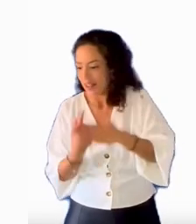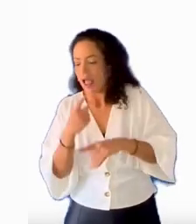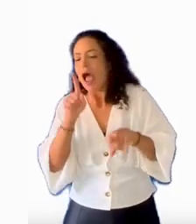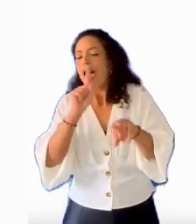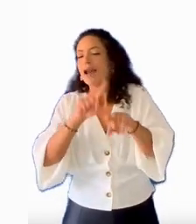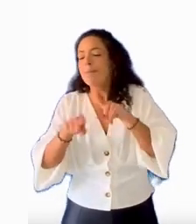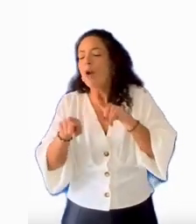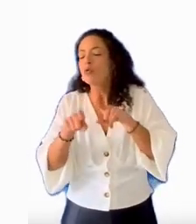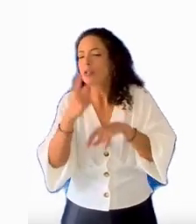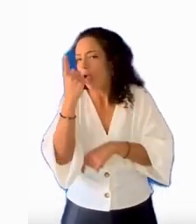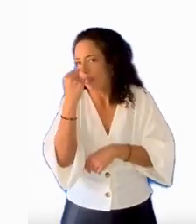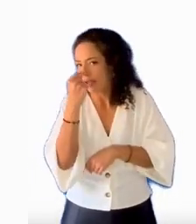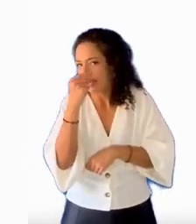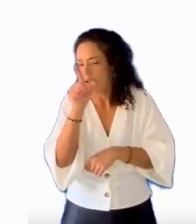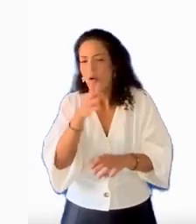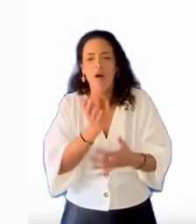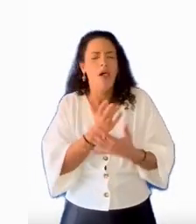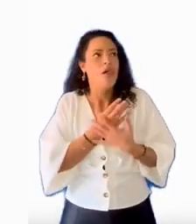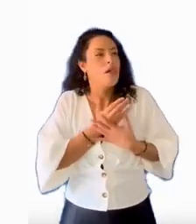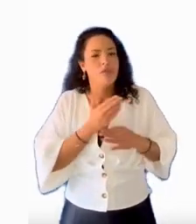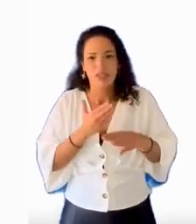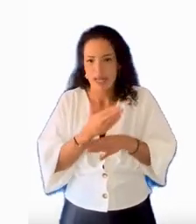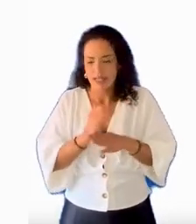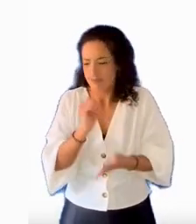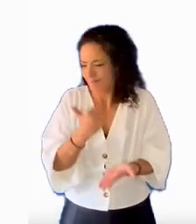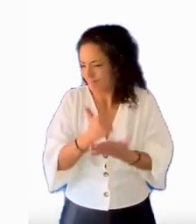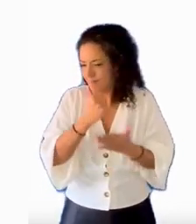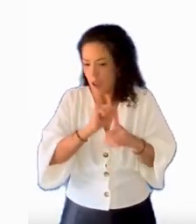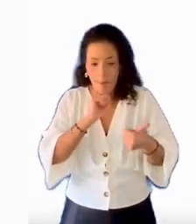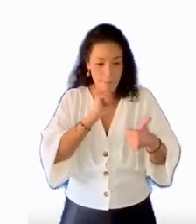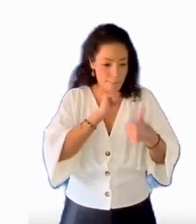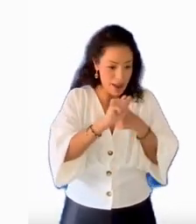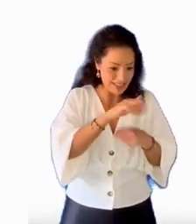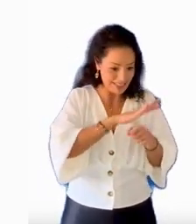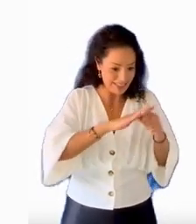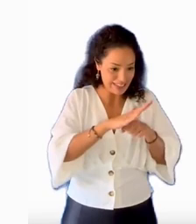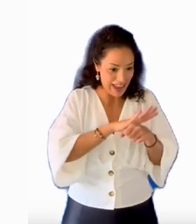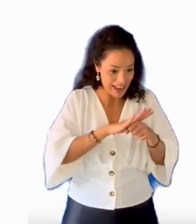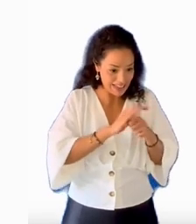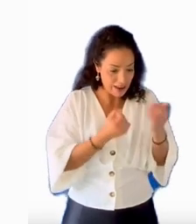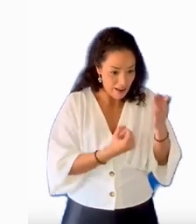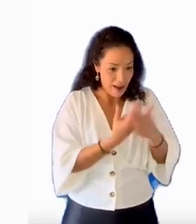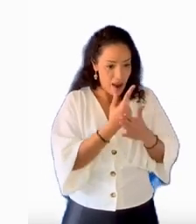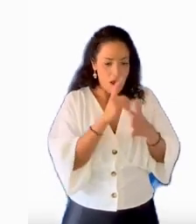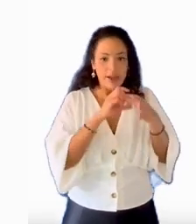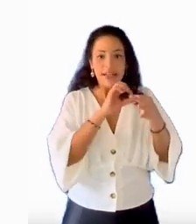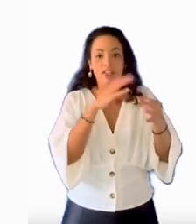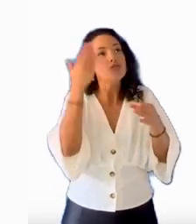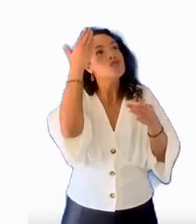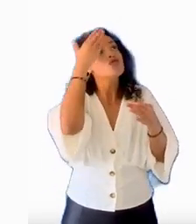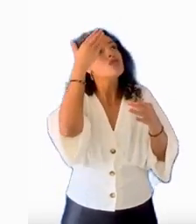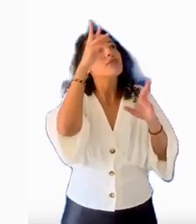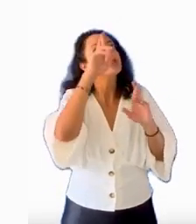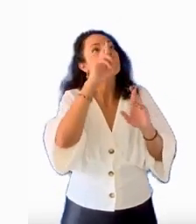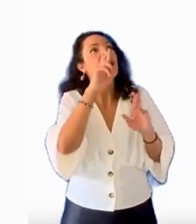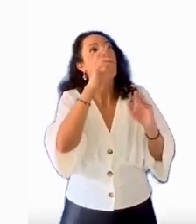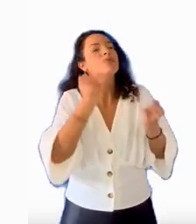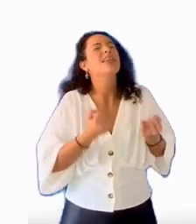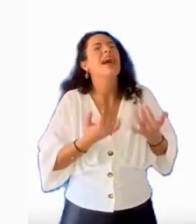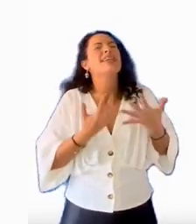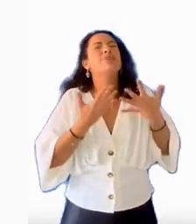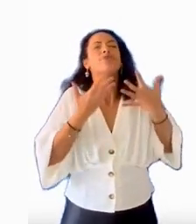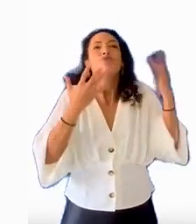scenario. How I loved this activity. The best case scenario allowed me to connect with my dreams and hopes and aspirations for